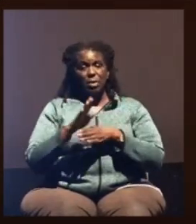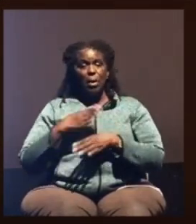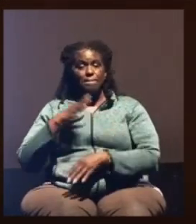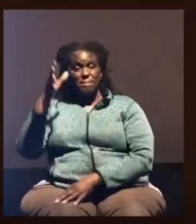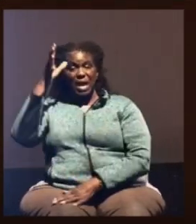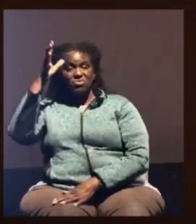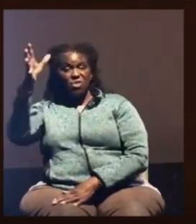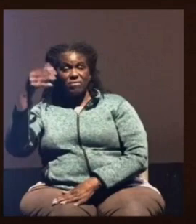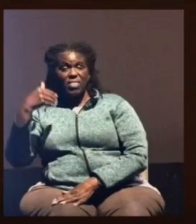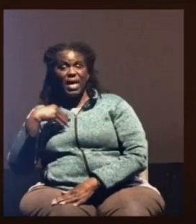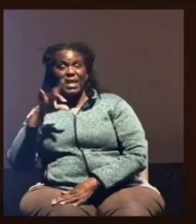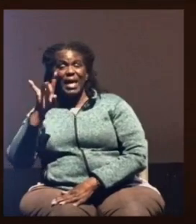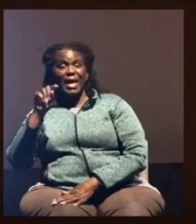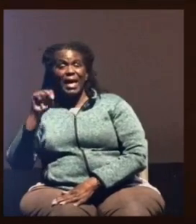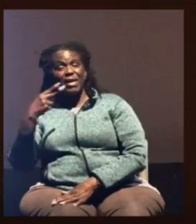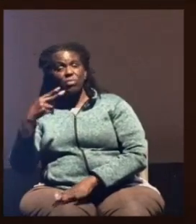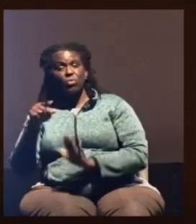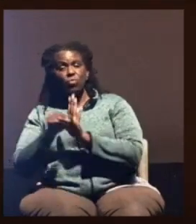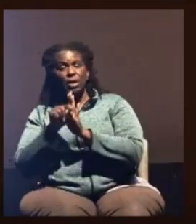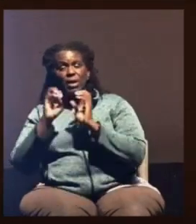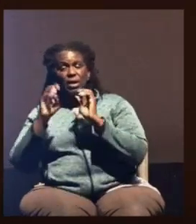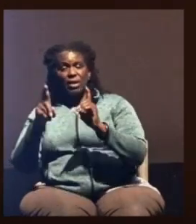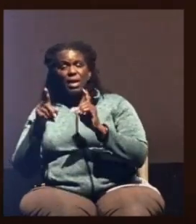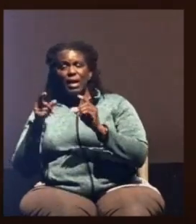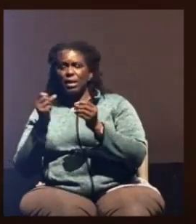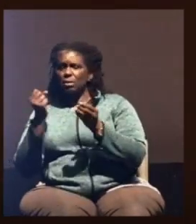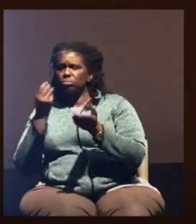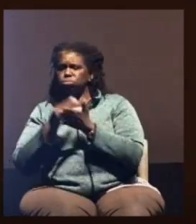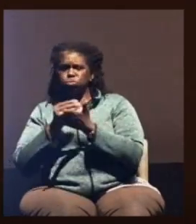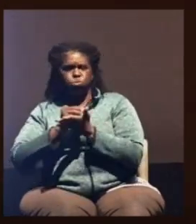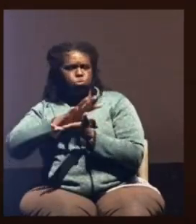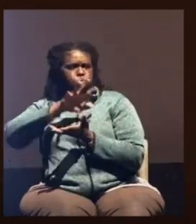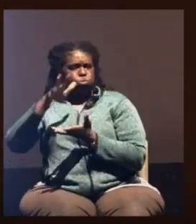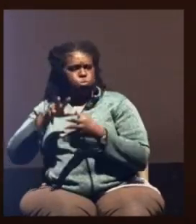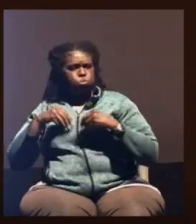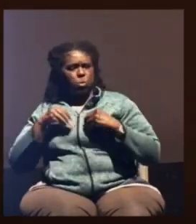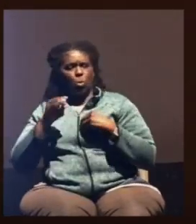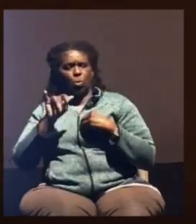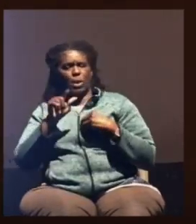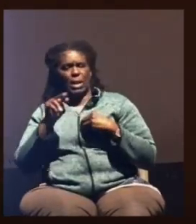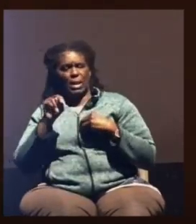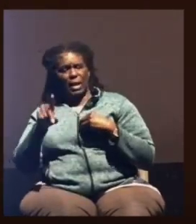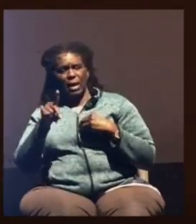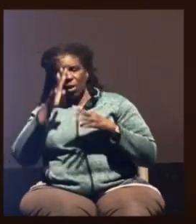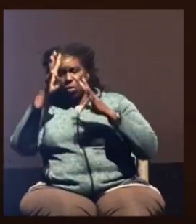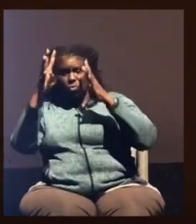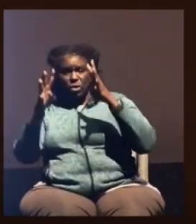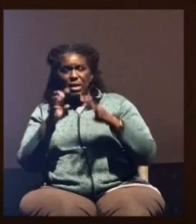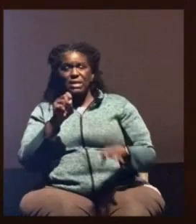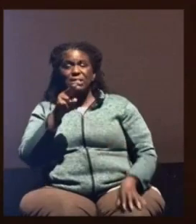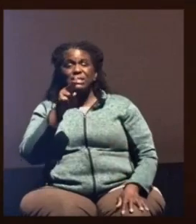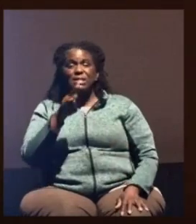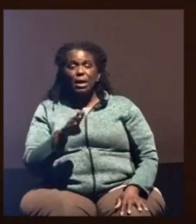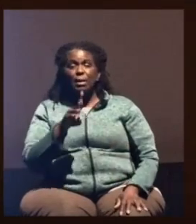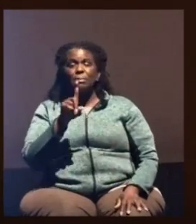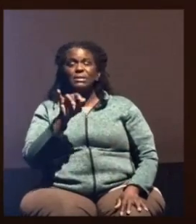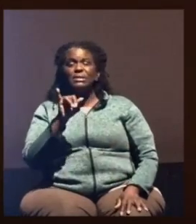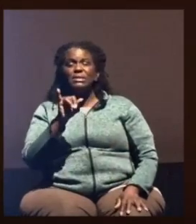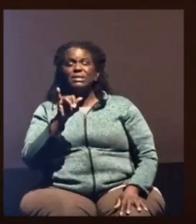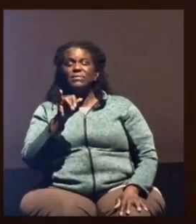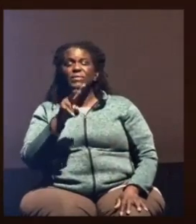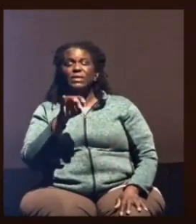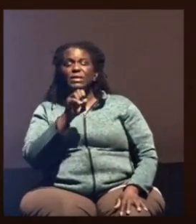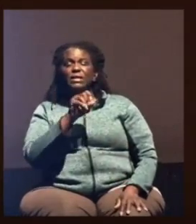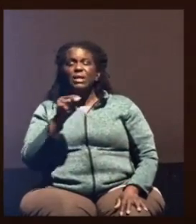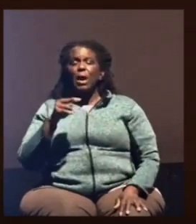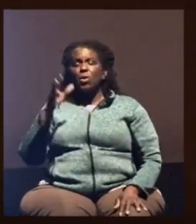eighth grade education, and he amassed wealth, he owned land, he created a subdivision, he had a grocery store.